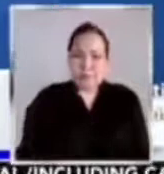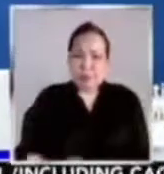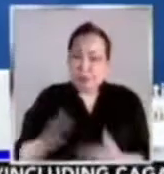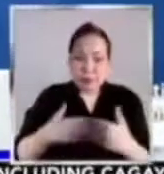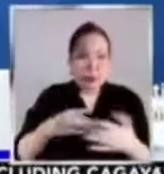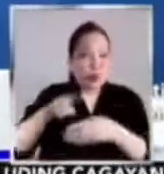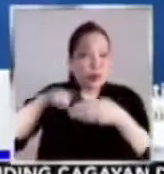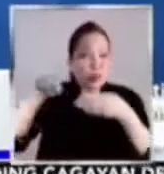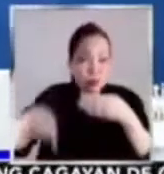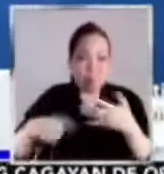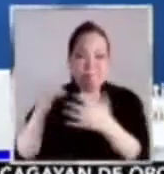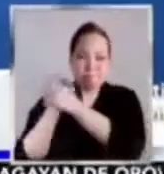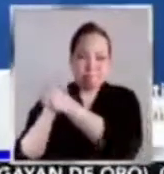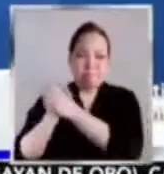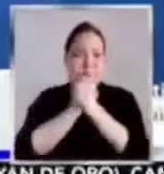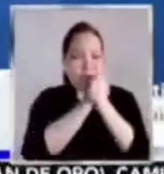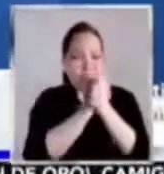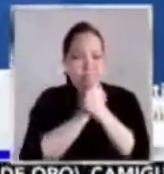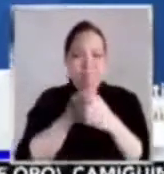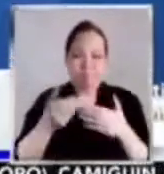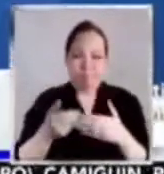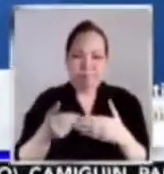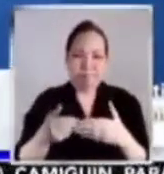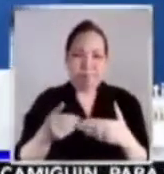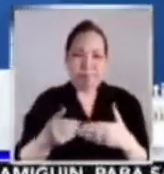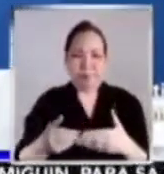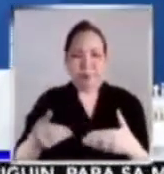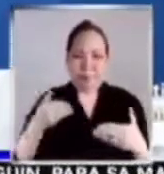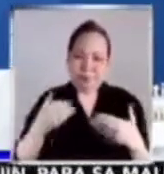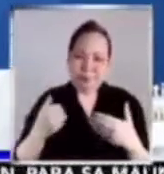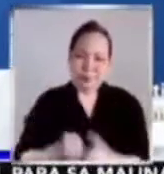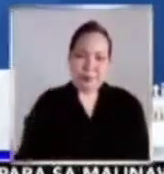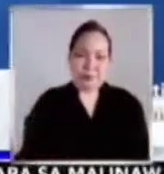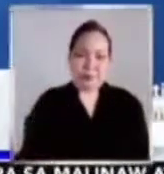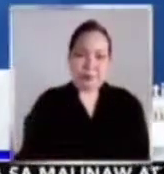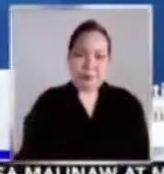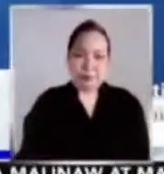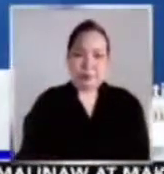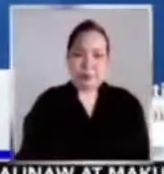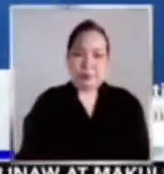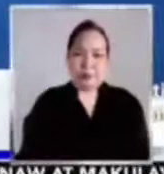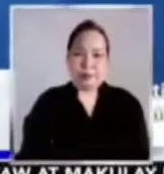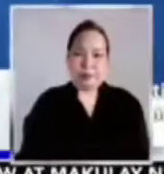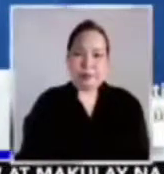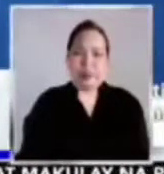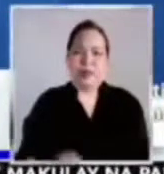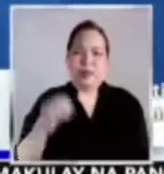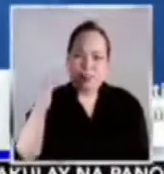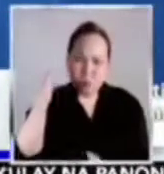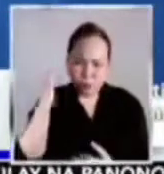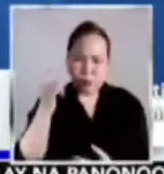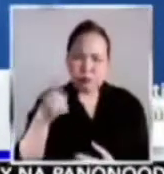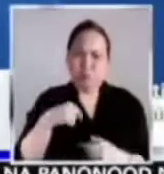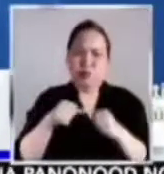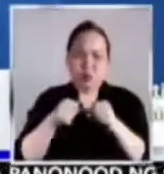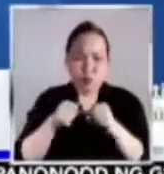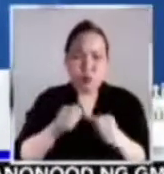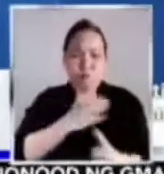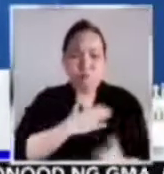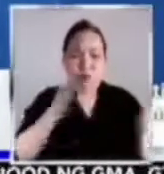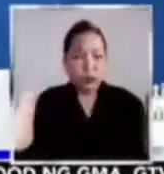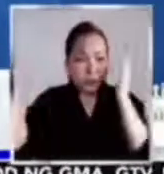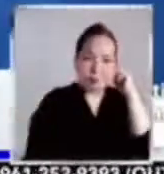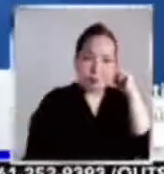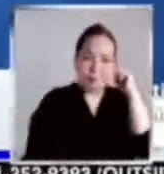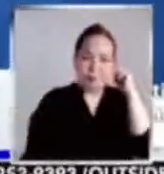congratulations well in advance. I am hopeful that you will serve the Filipino people with all your heart